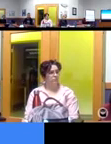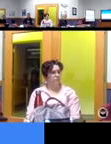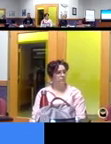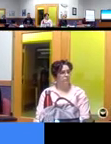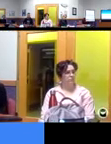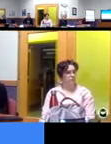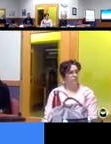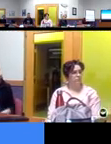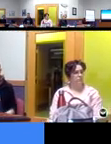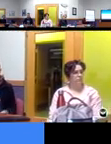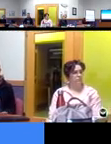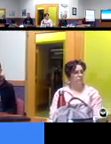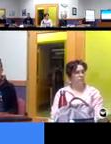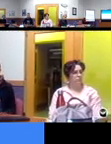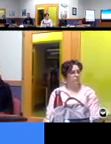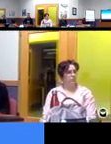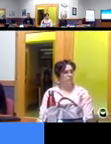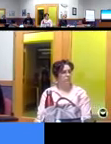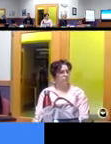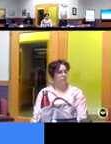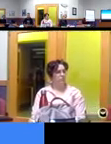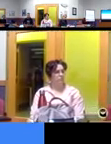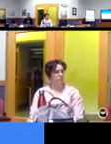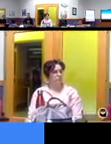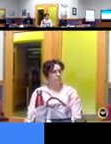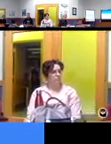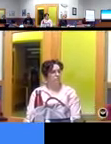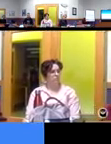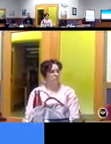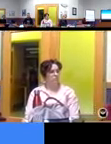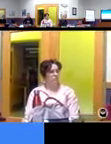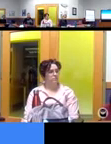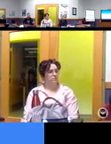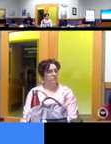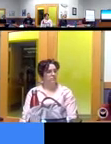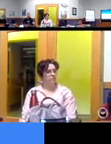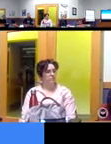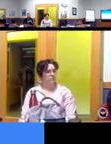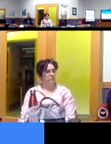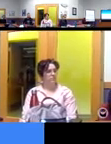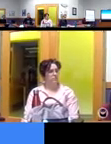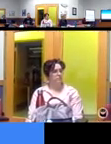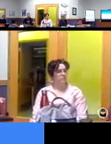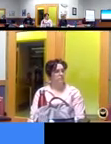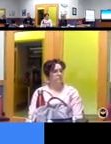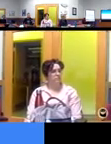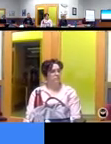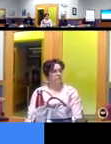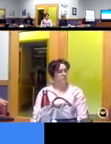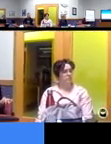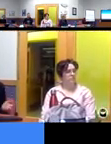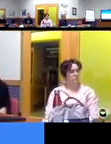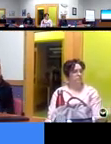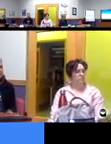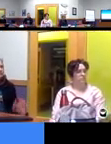they have the phone number to call us to do so. And if somebody arrives without the correct amount of money, it may be that we can't help them that day